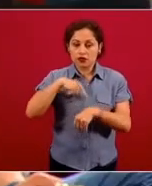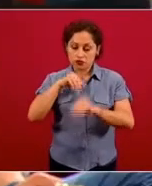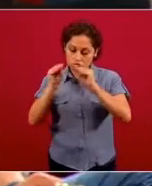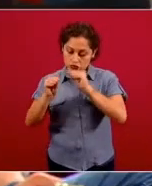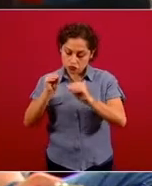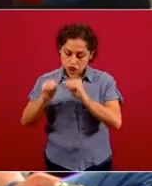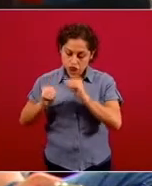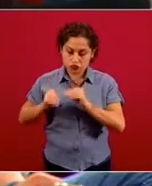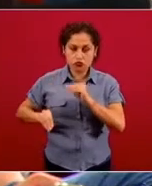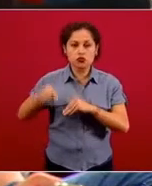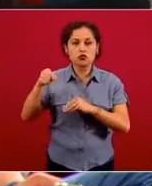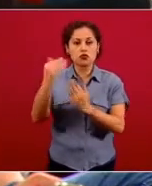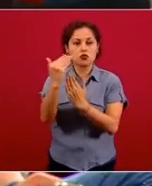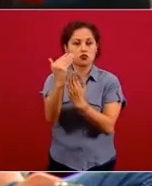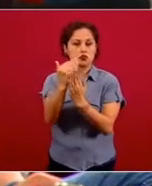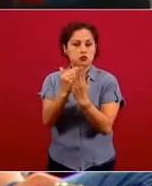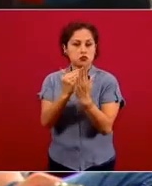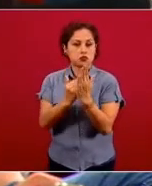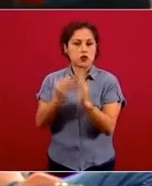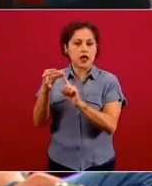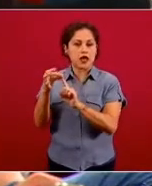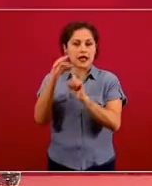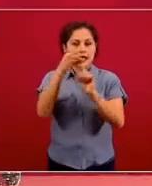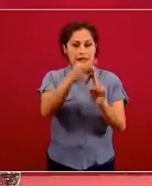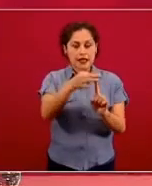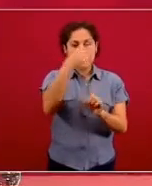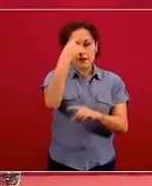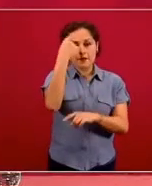now on a guide.